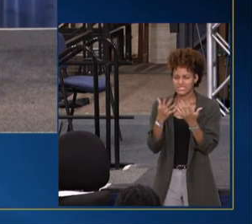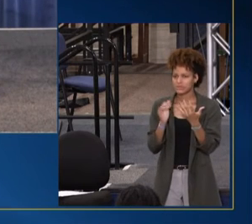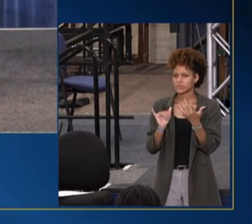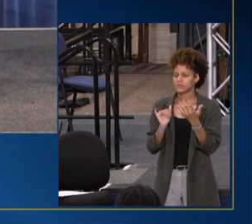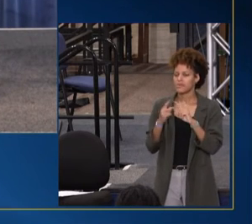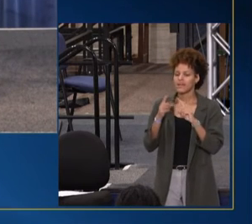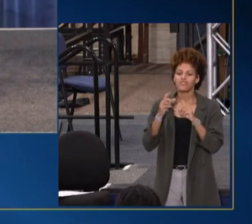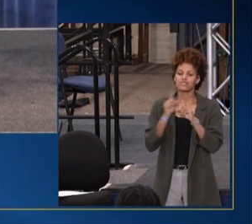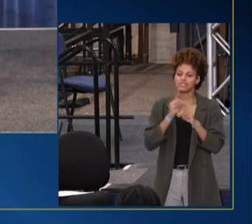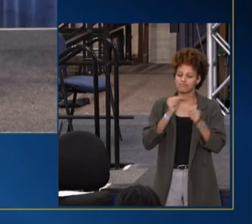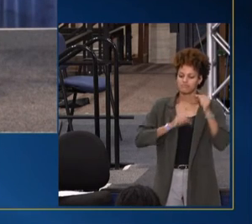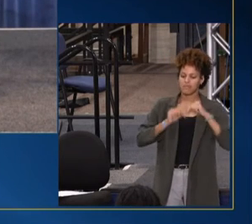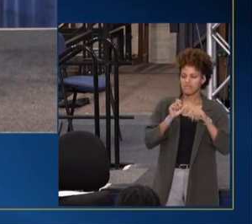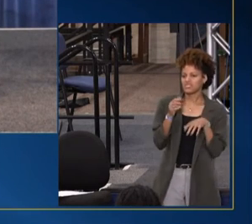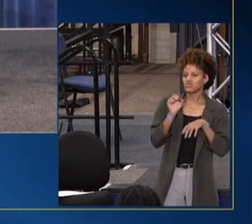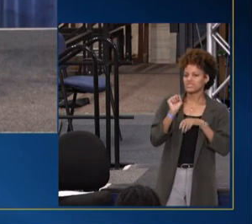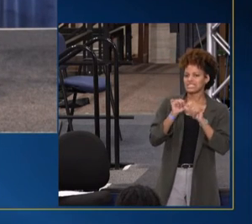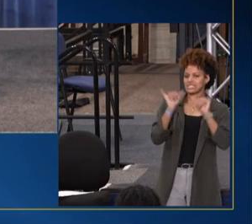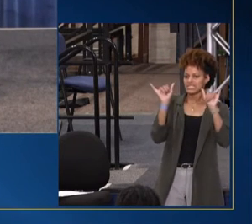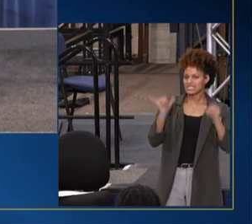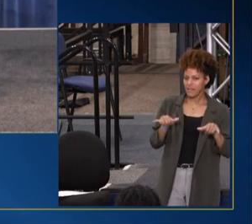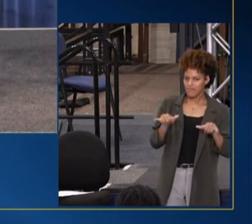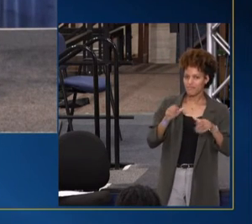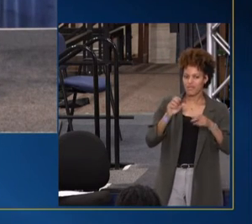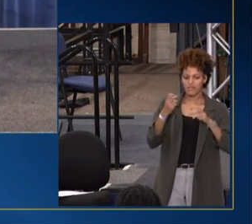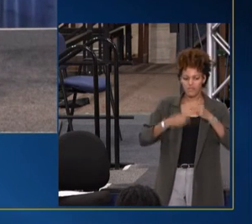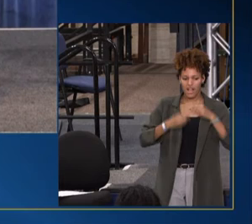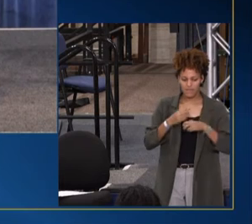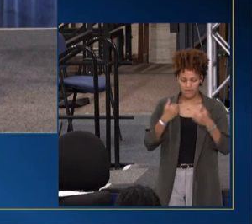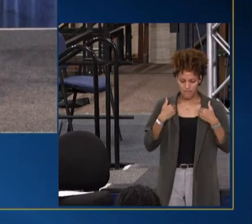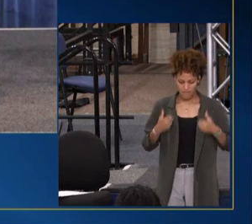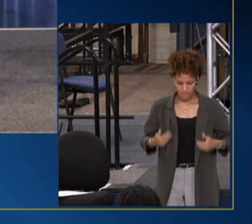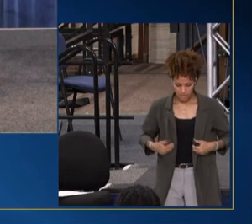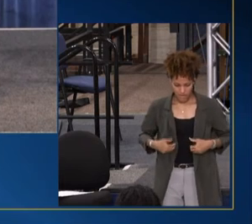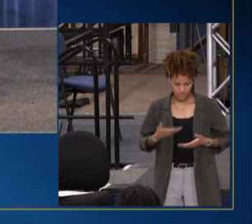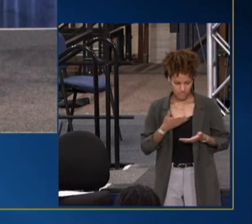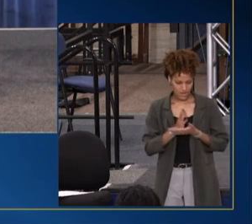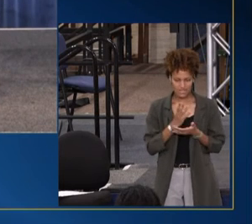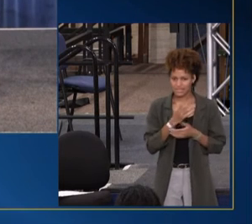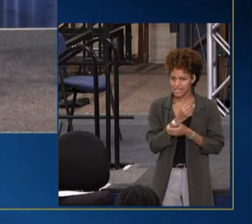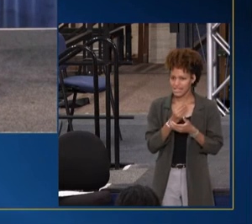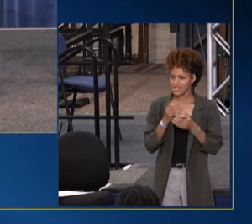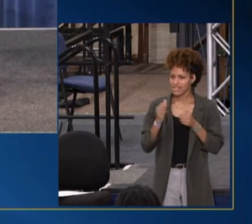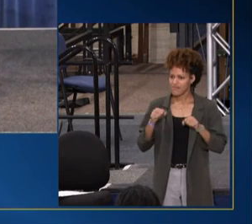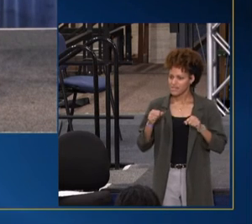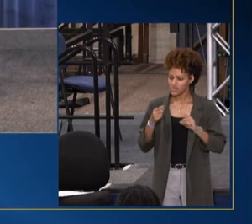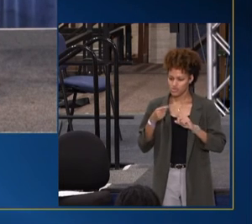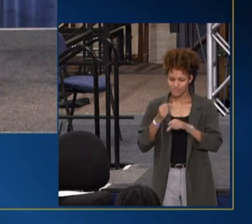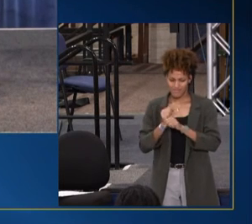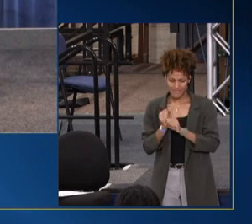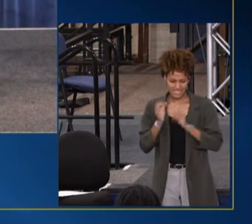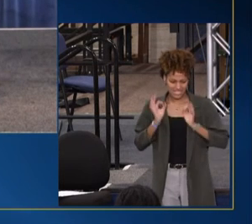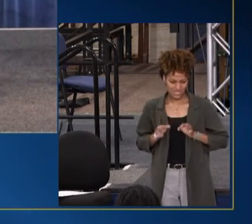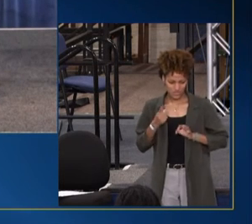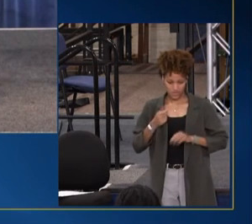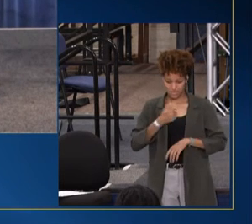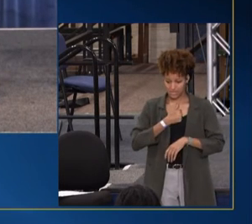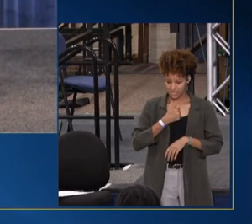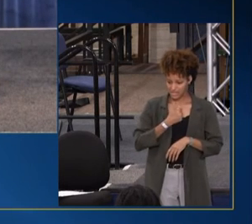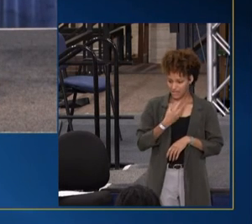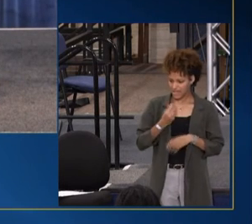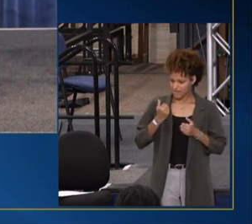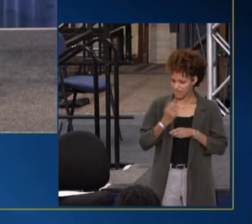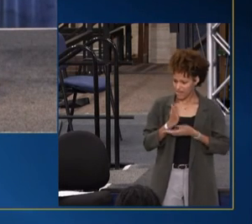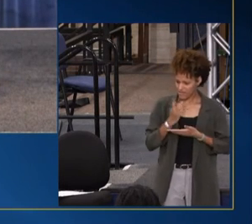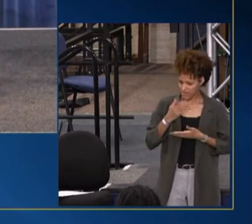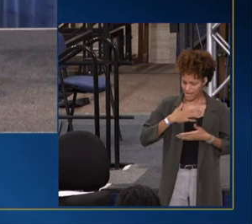to systemically what it means to have bodily autonomy and for people to have the ability to make the decisions that are right for themselves and for their